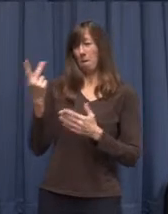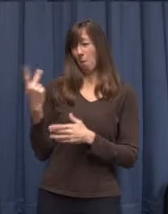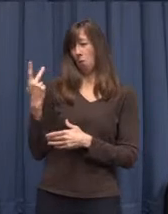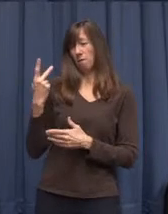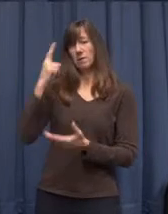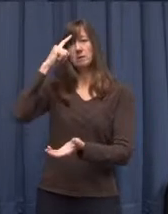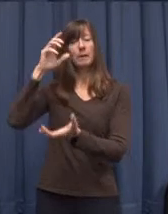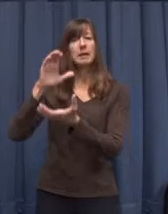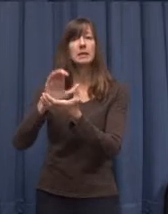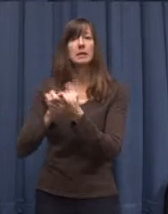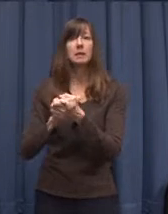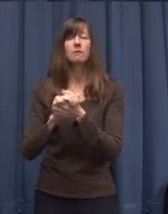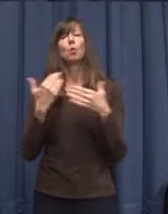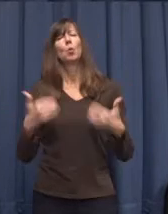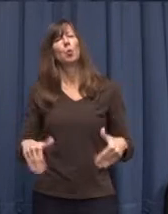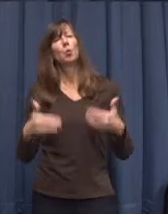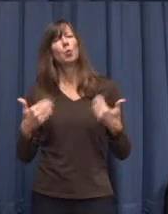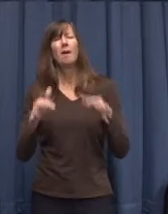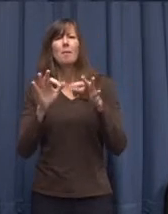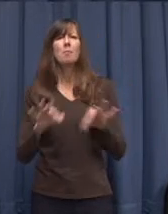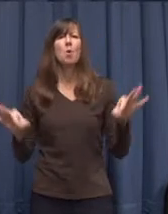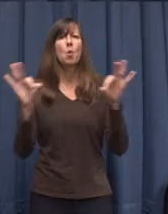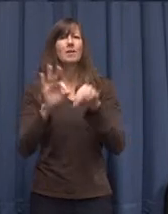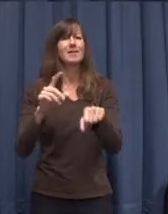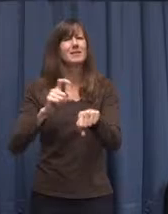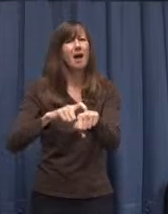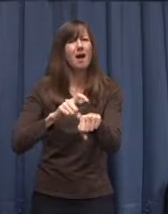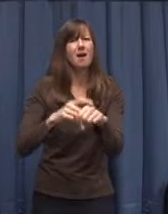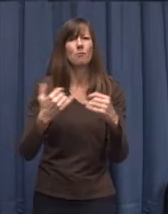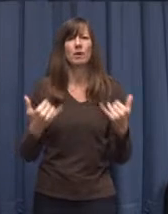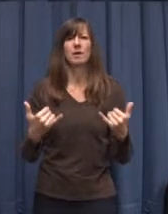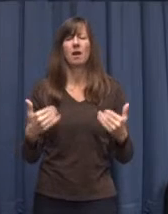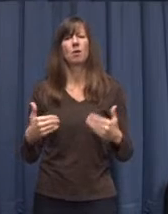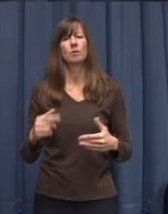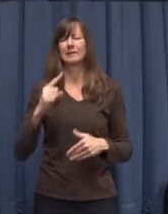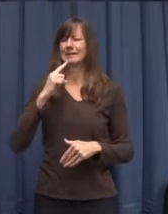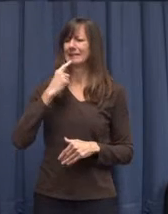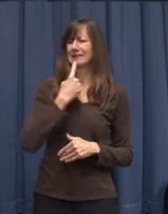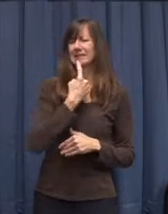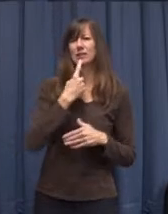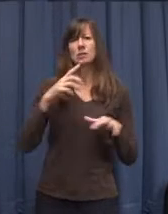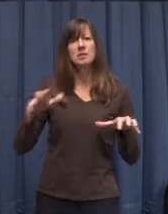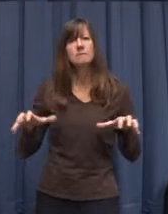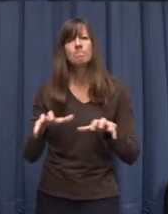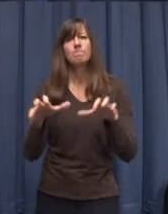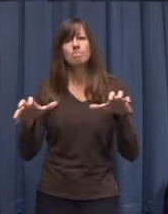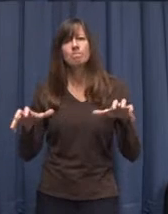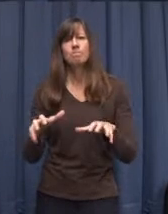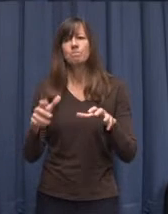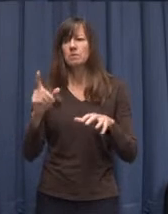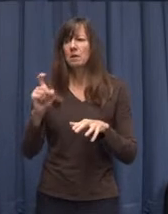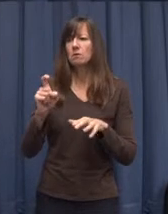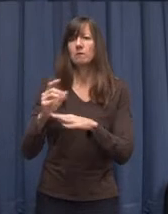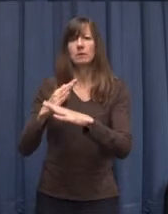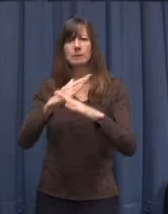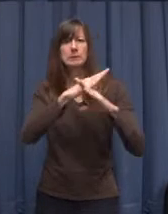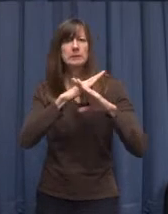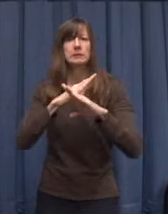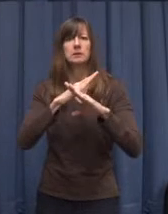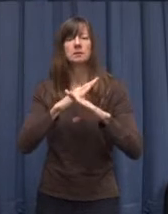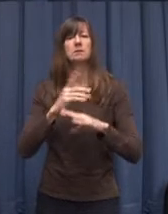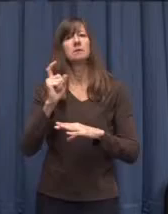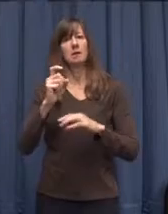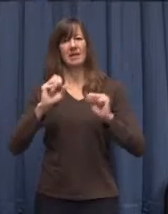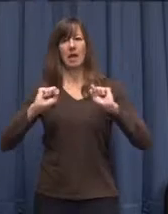but narrowing window of time where serious action and serious vigilance can really blunt the effects of